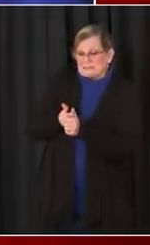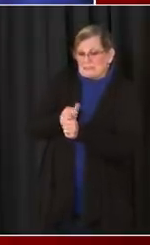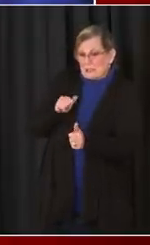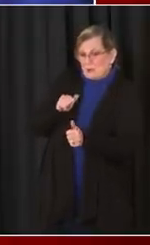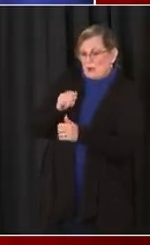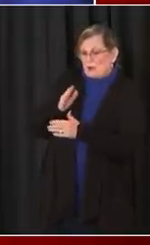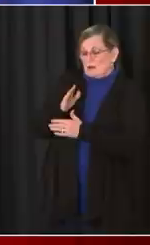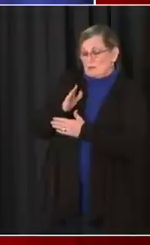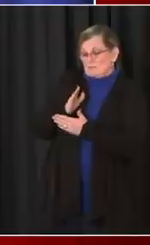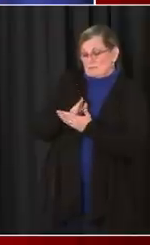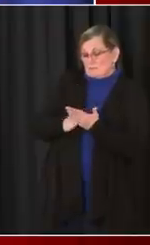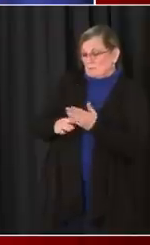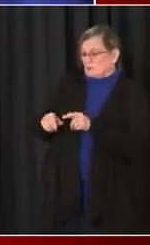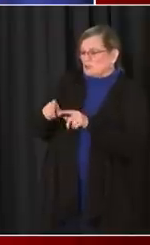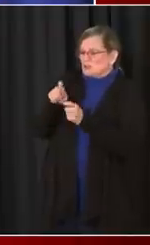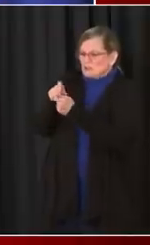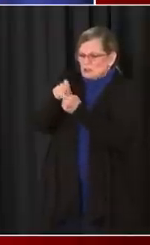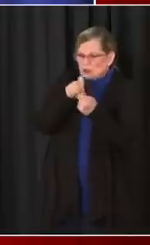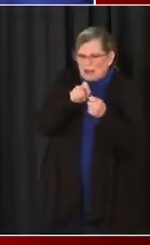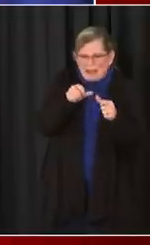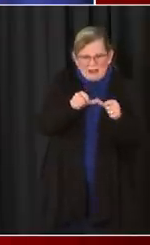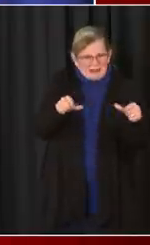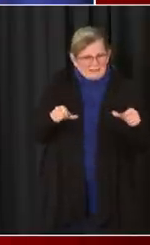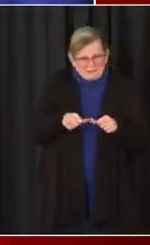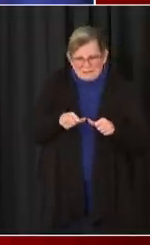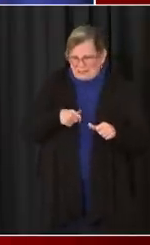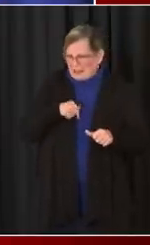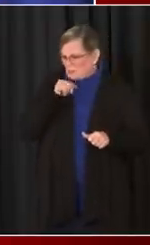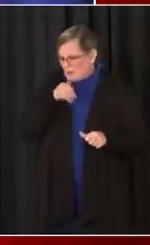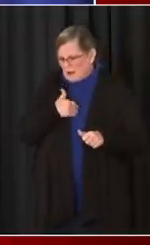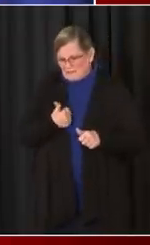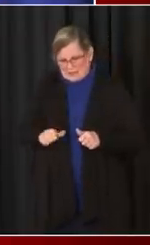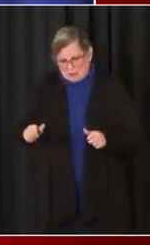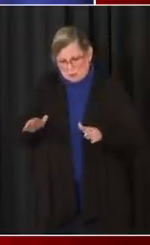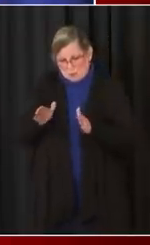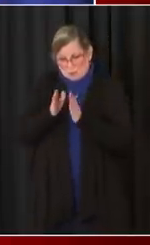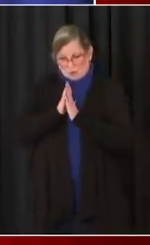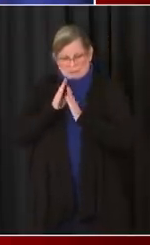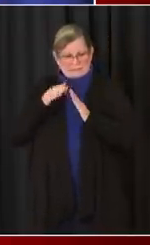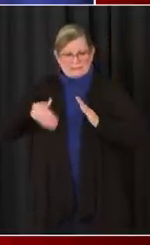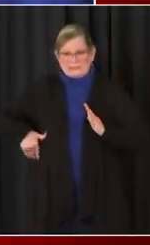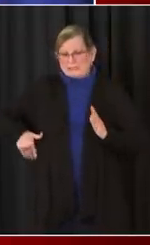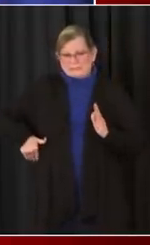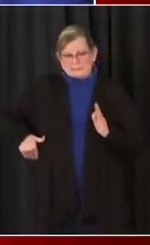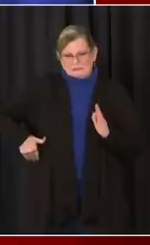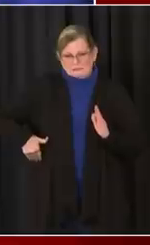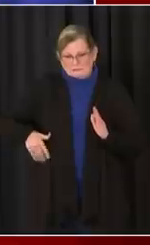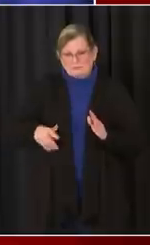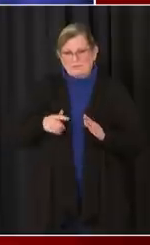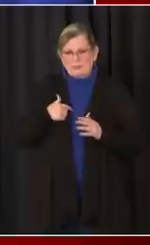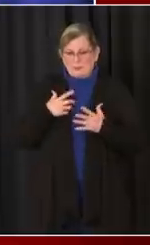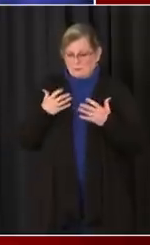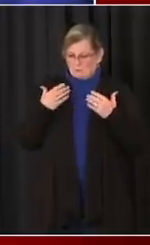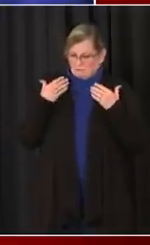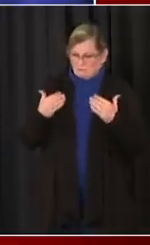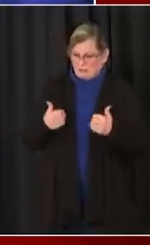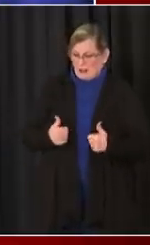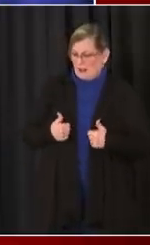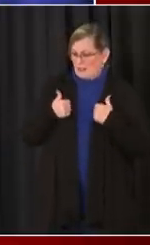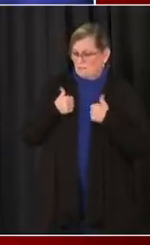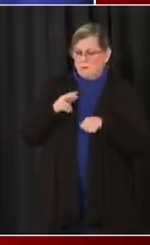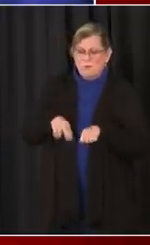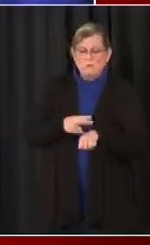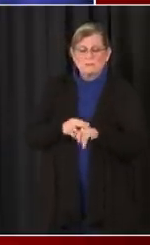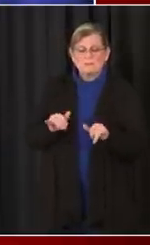areas, I will do that. I don't have that request at this stage. So right now, we want them to go about their lives,